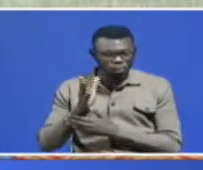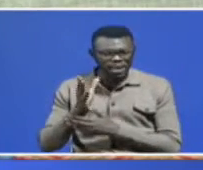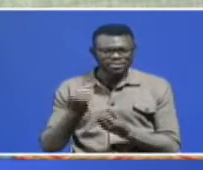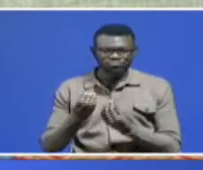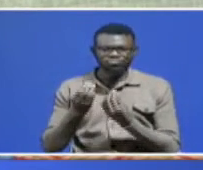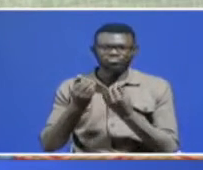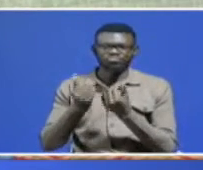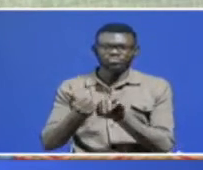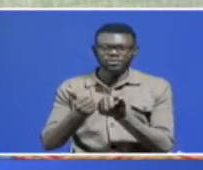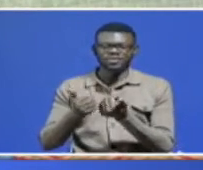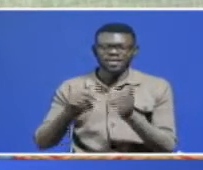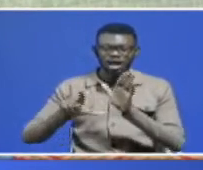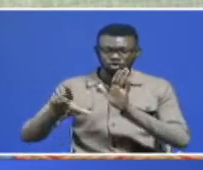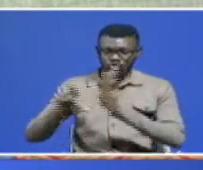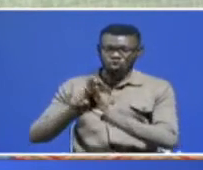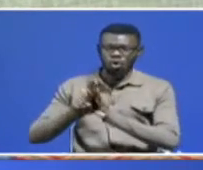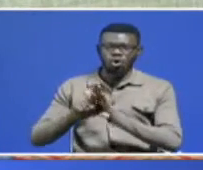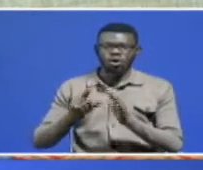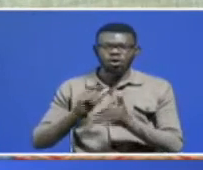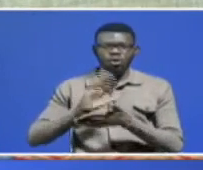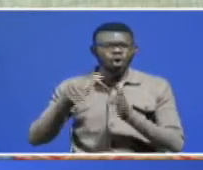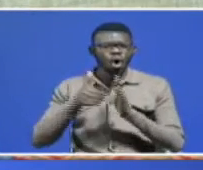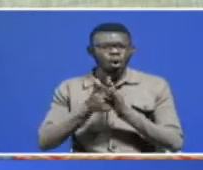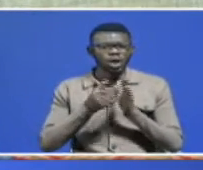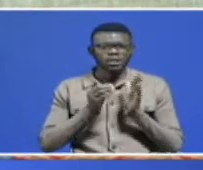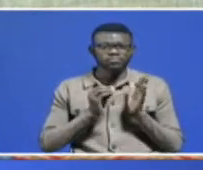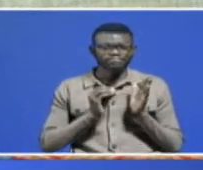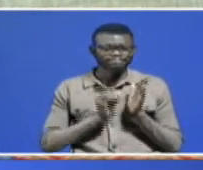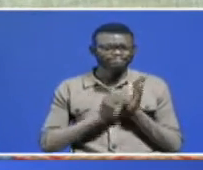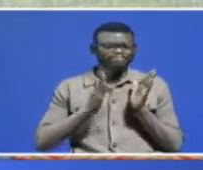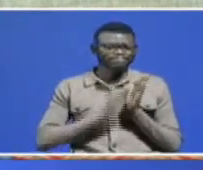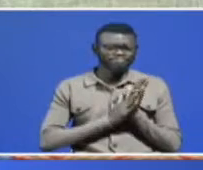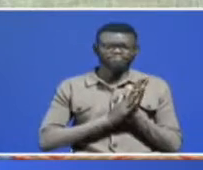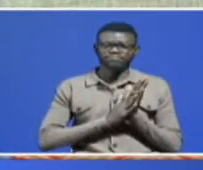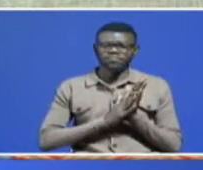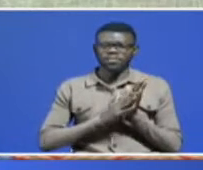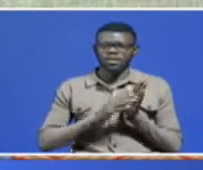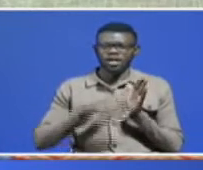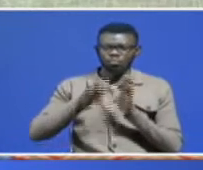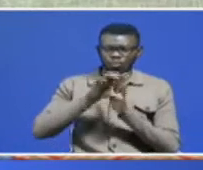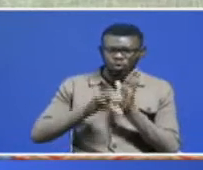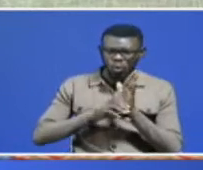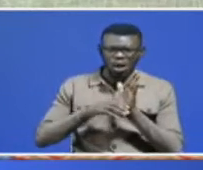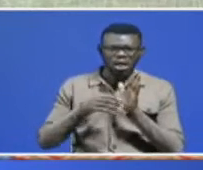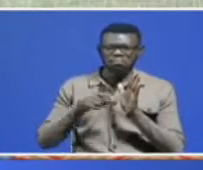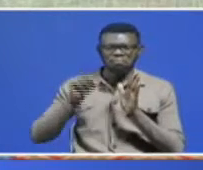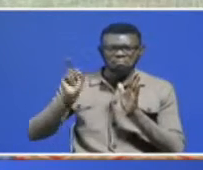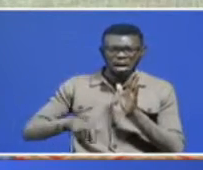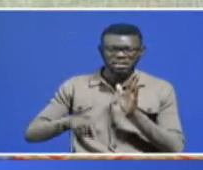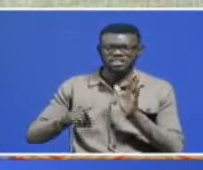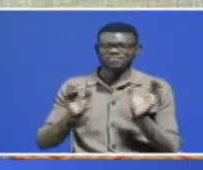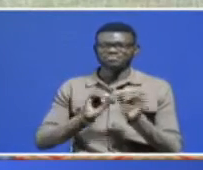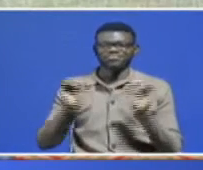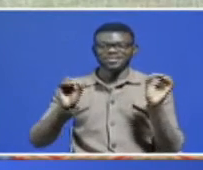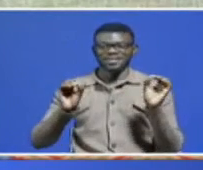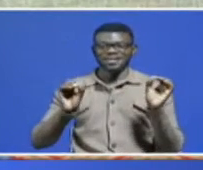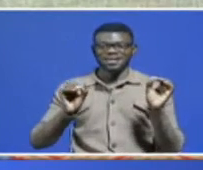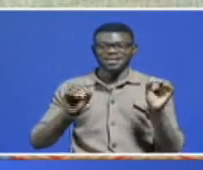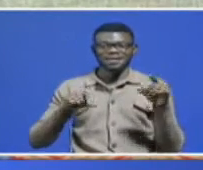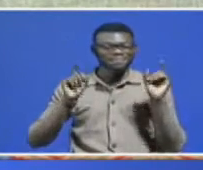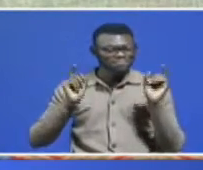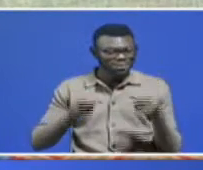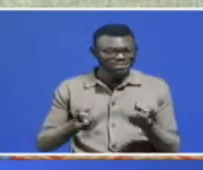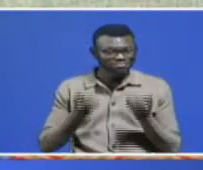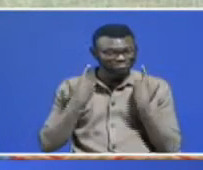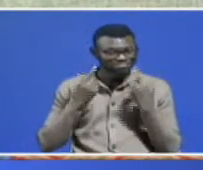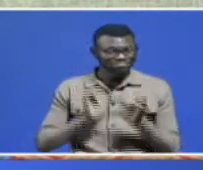under statutory legislation. So not all of them had to be captured in the Constitution. That, I think, also should go